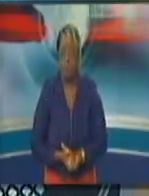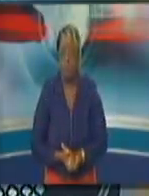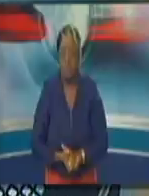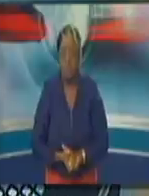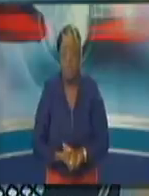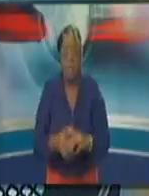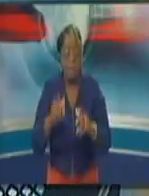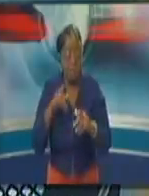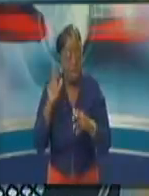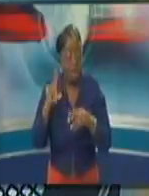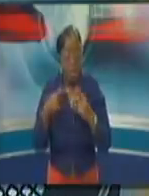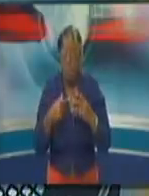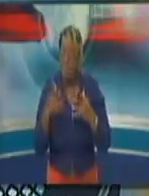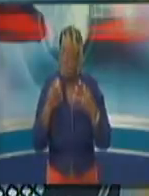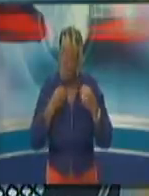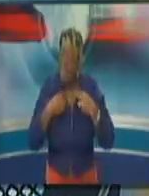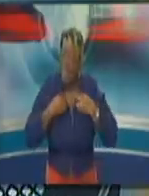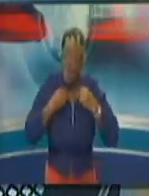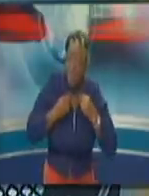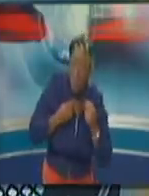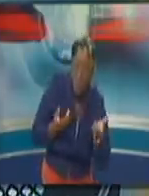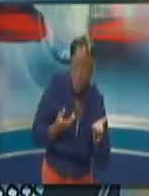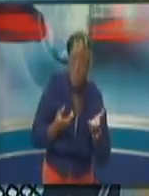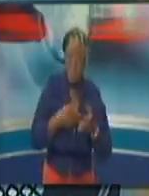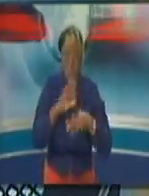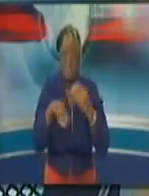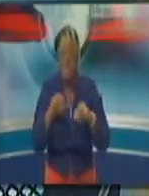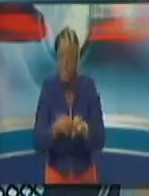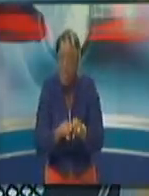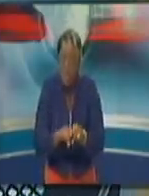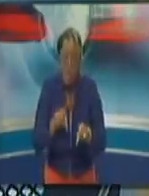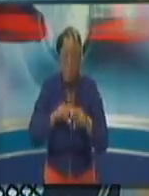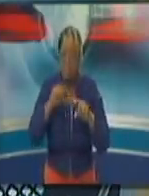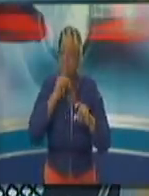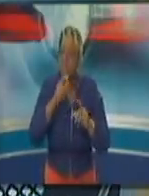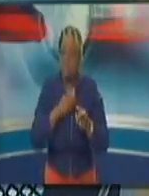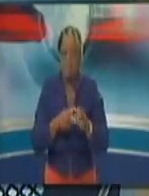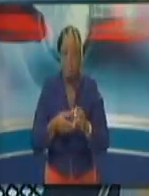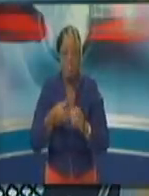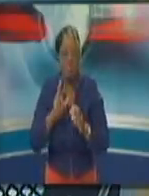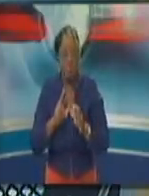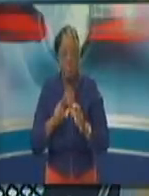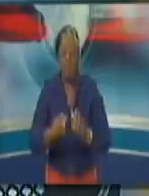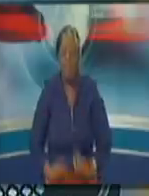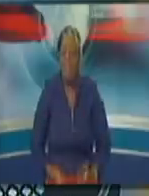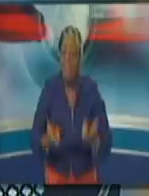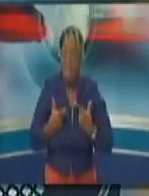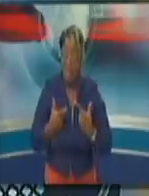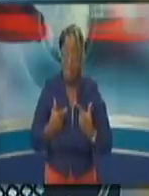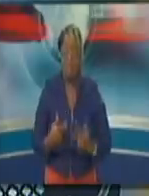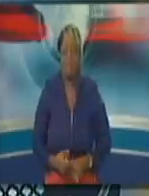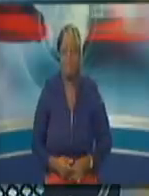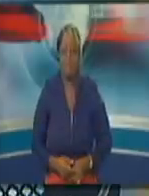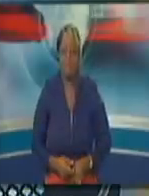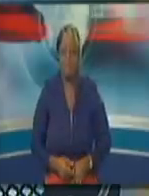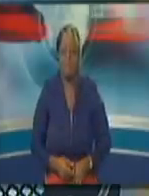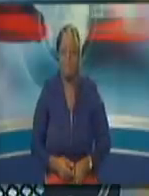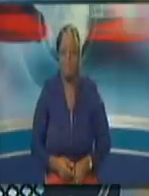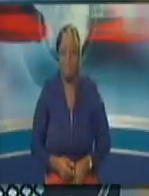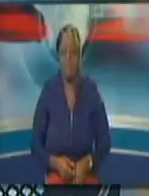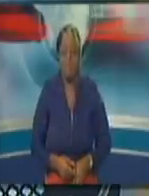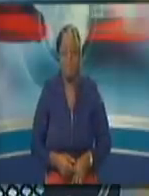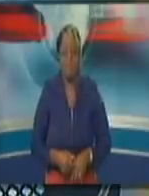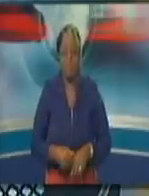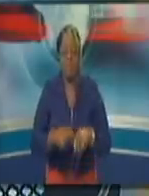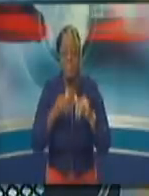recover material possessions, but you cannot recover your life. So the bottom line is to do everything that you can to stay